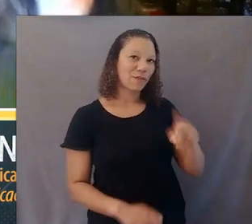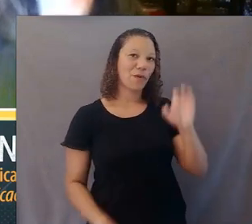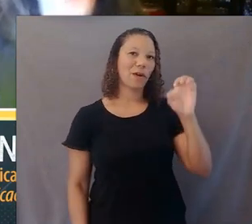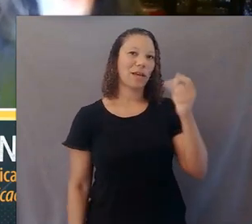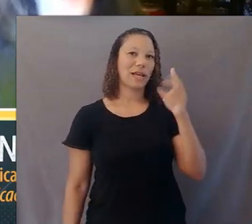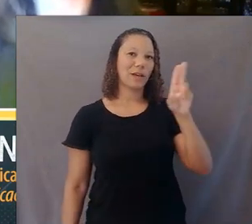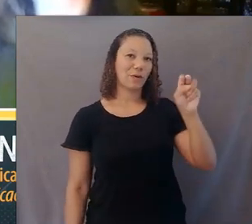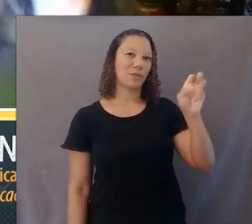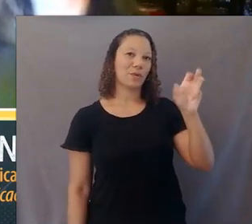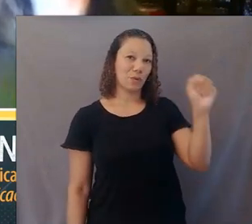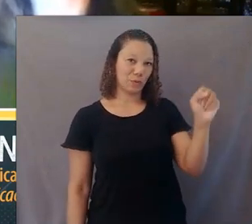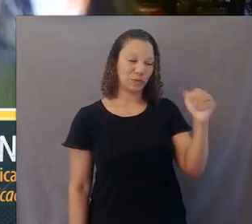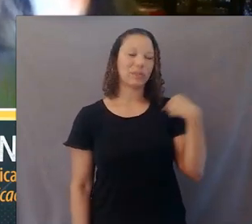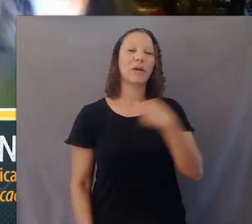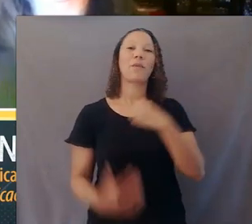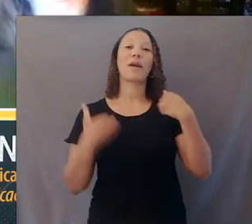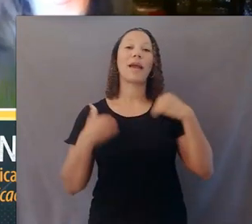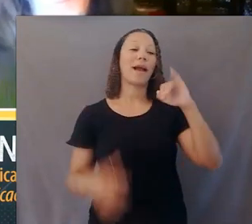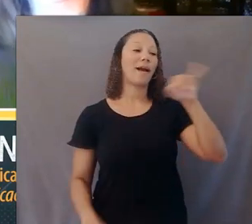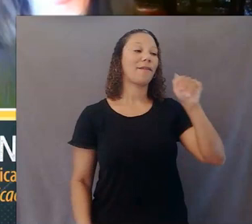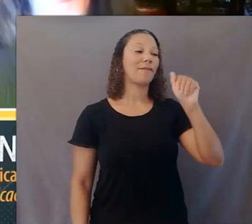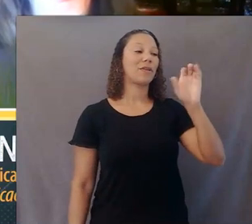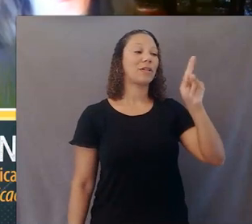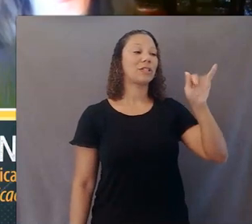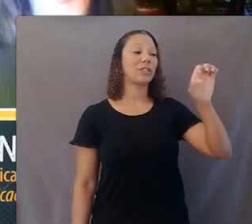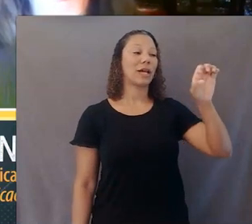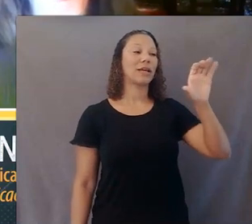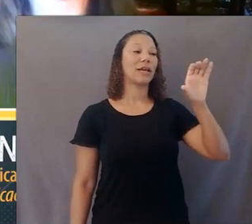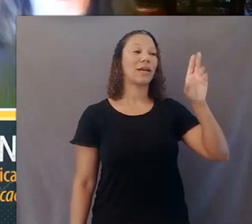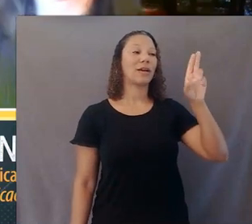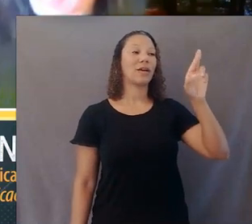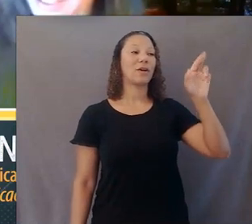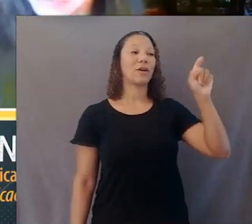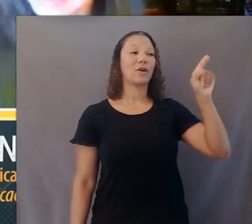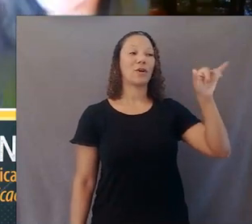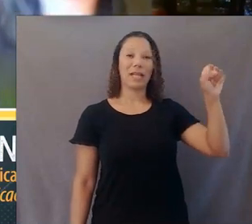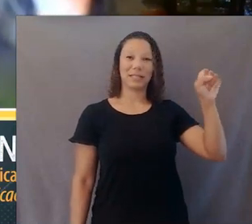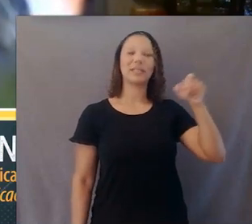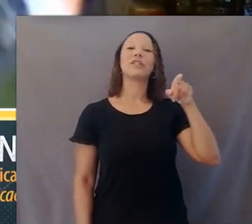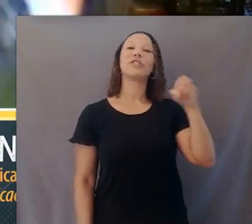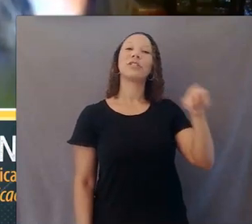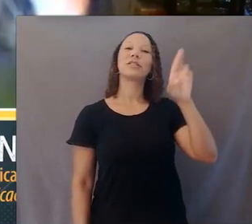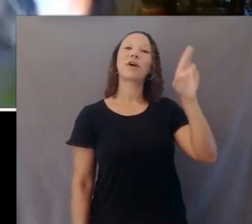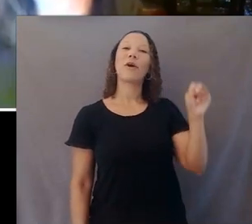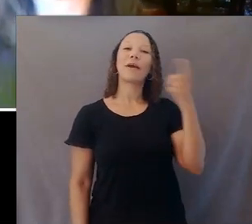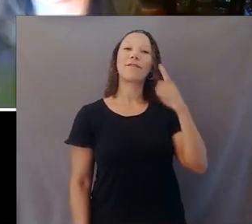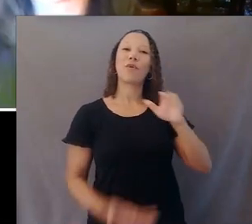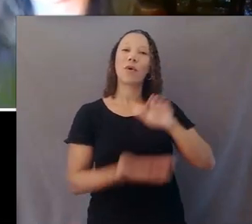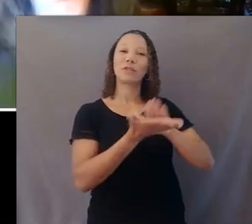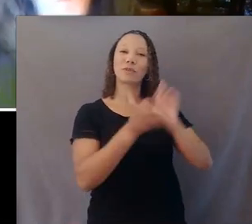have Jackie Curtis with us. She's a registered nurse with the Elk Grove Unified School District. Hi, Jackie. Hi, good